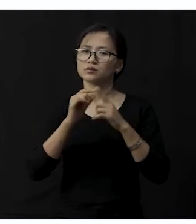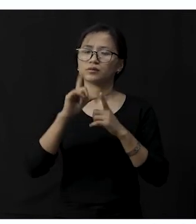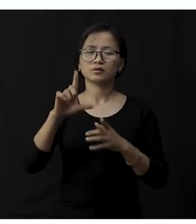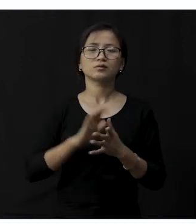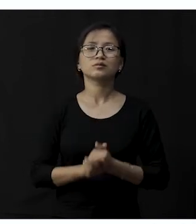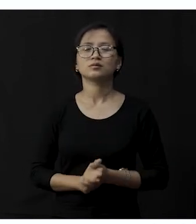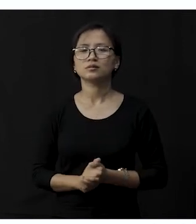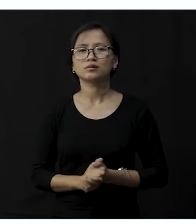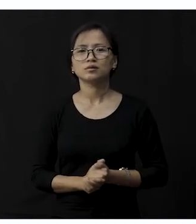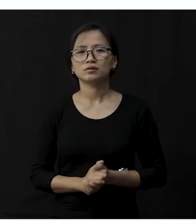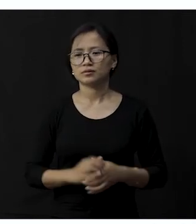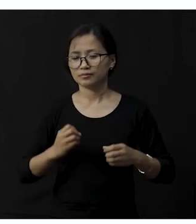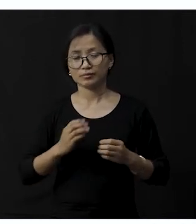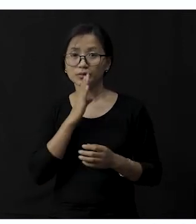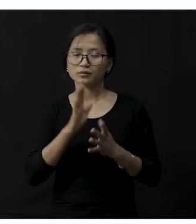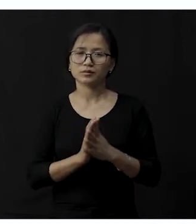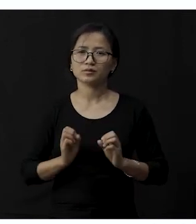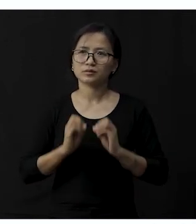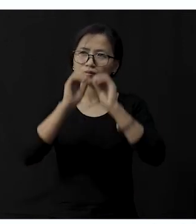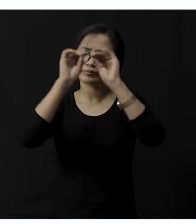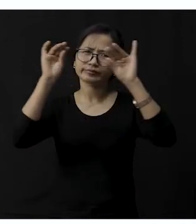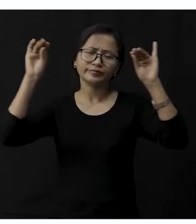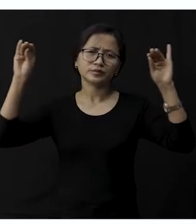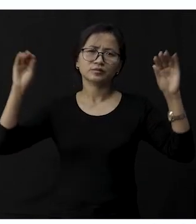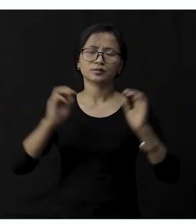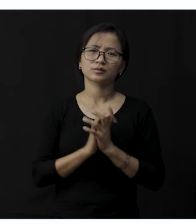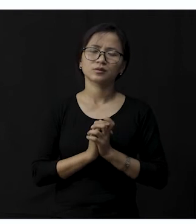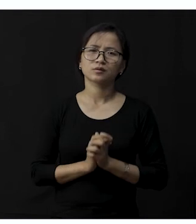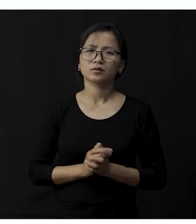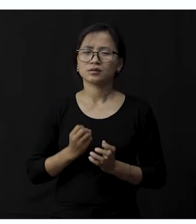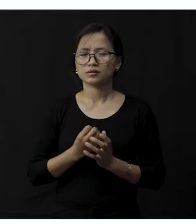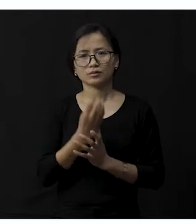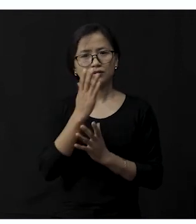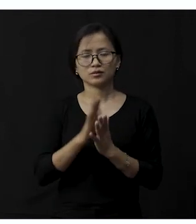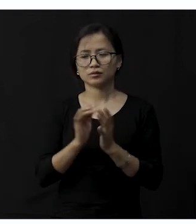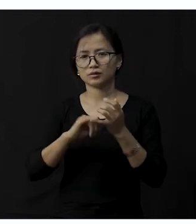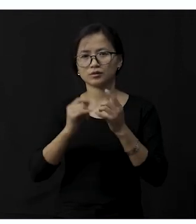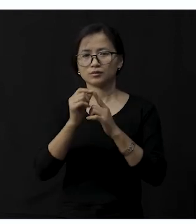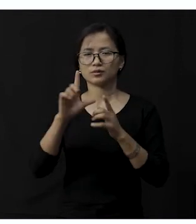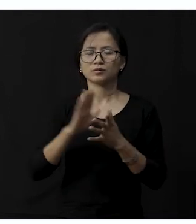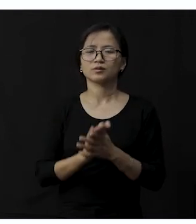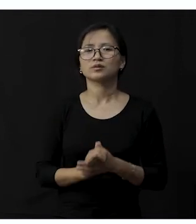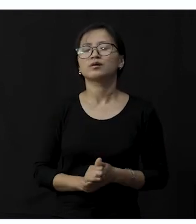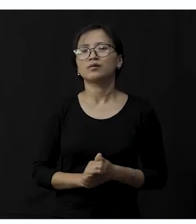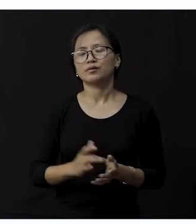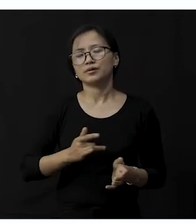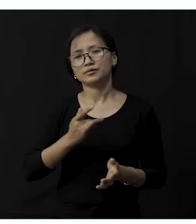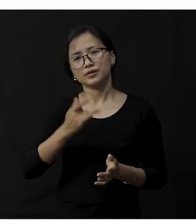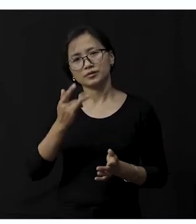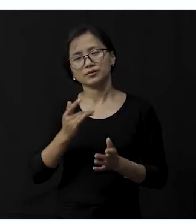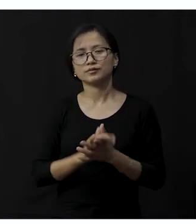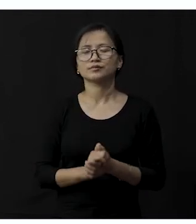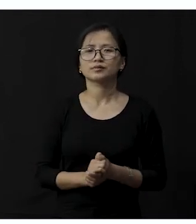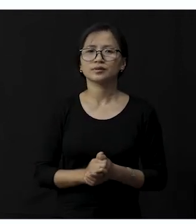Because it's Christmas. So if I say it's a special thing for me, special is your adjective. If I say that it is